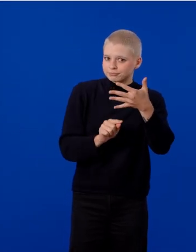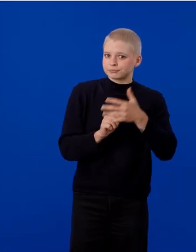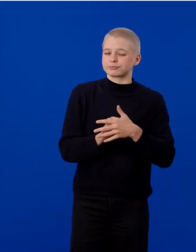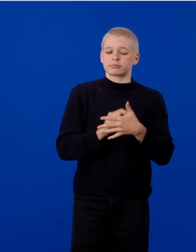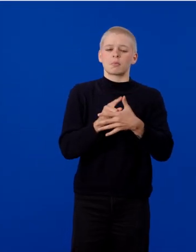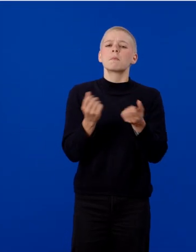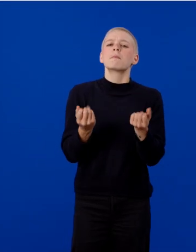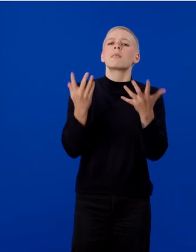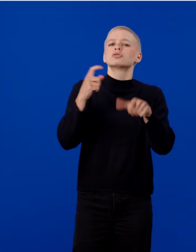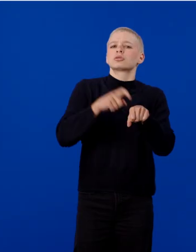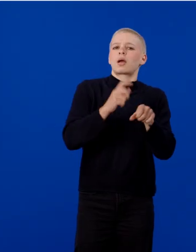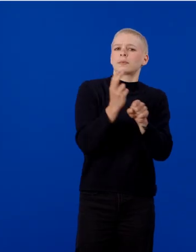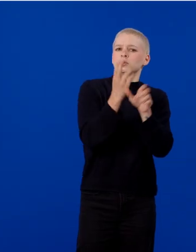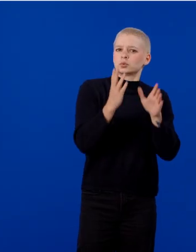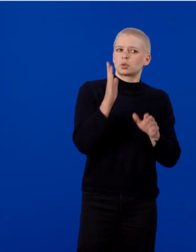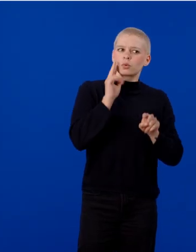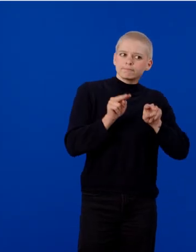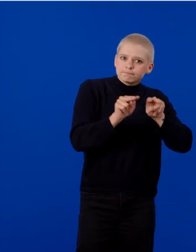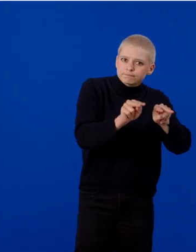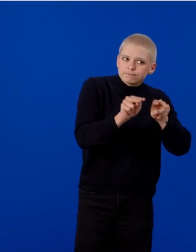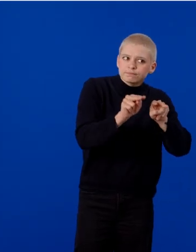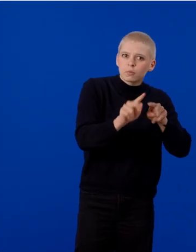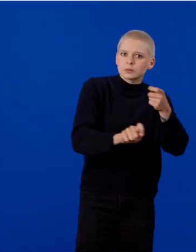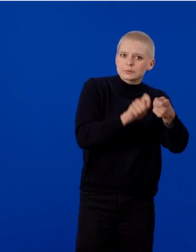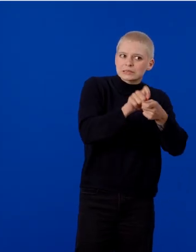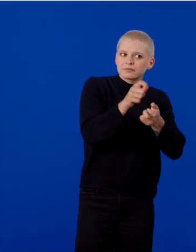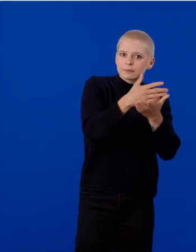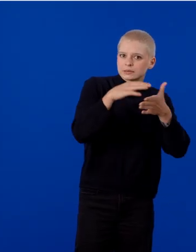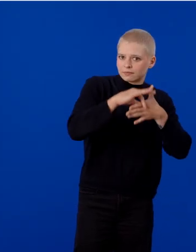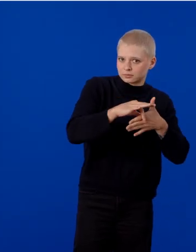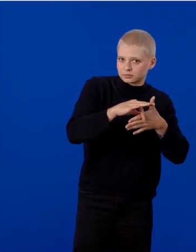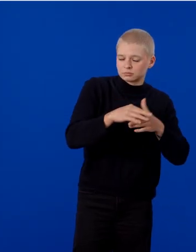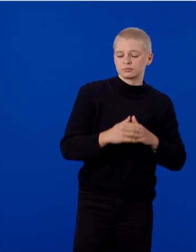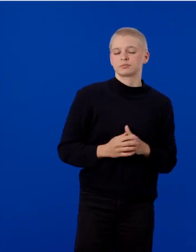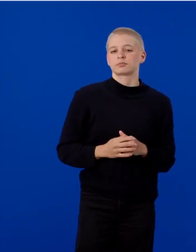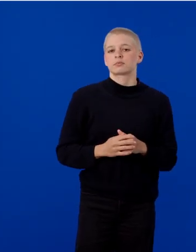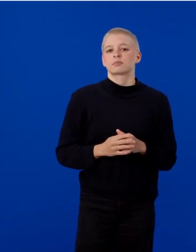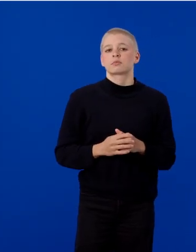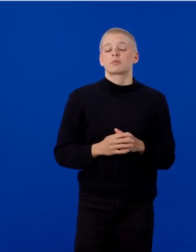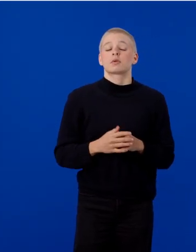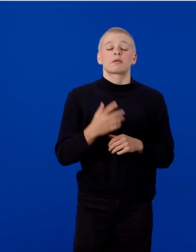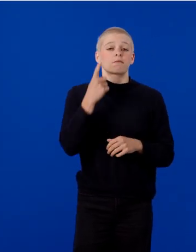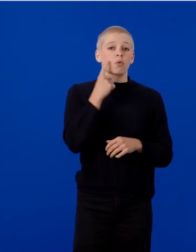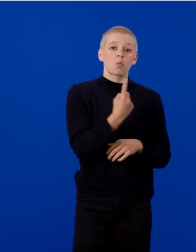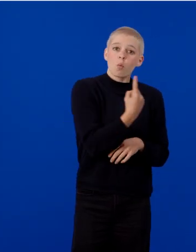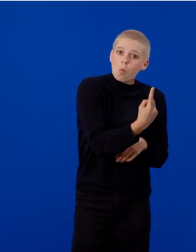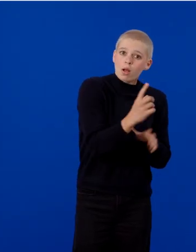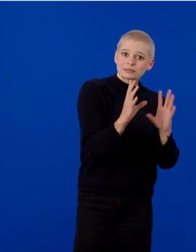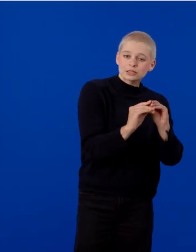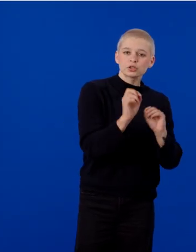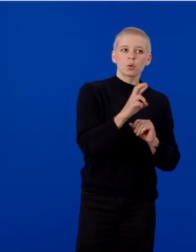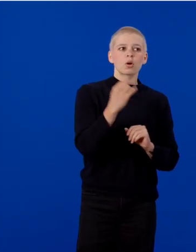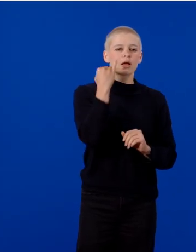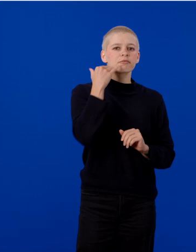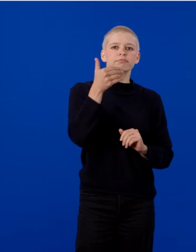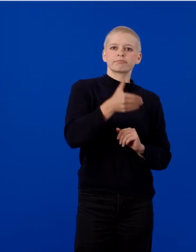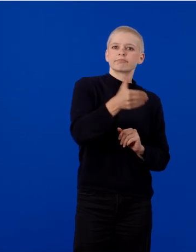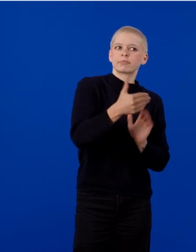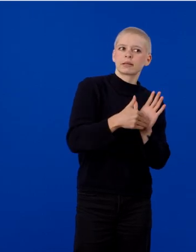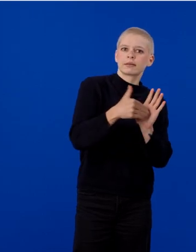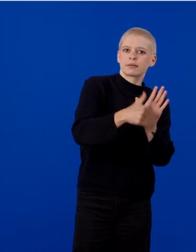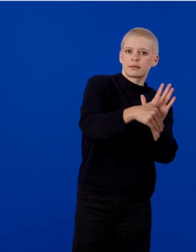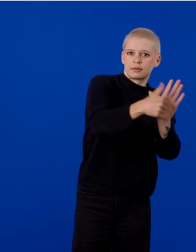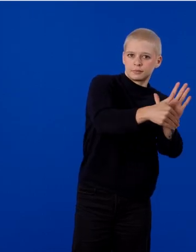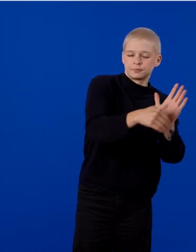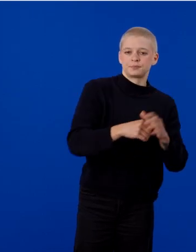amount of time that users are spending with a particular piece of content, either in a single session or repeated number of sessions.